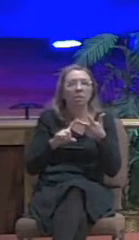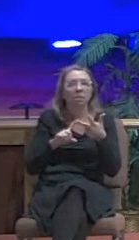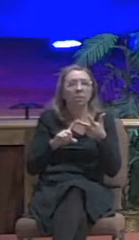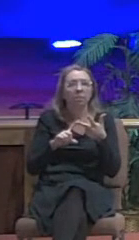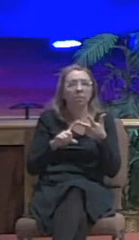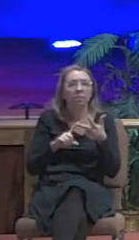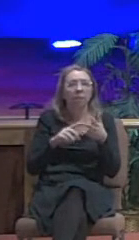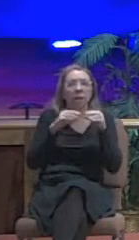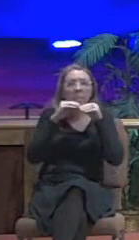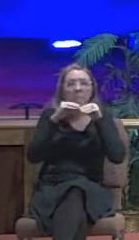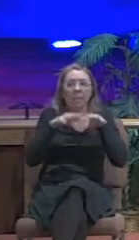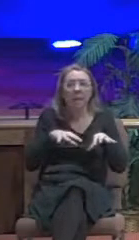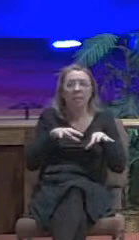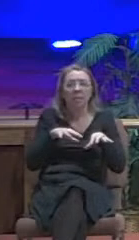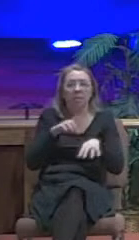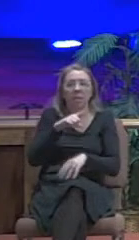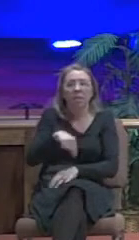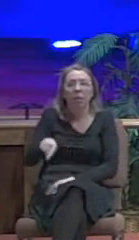the earth.